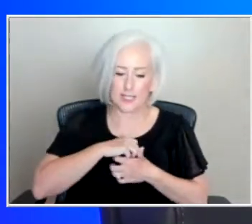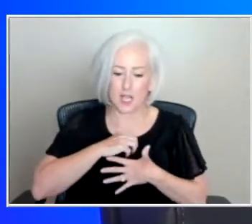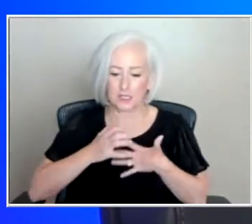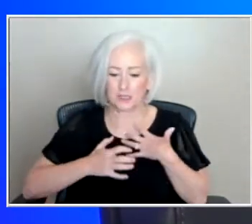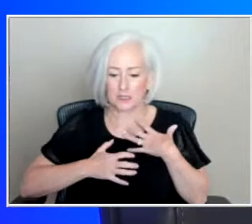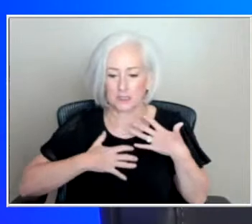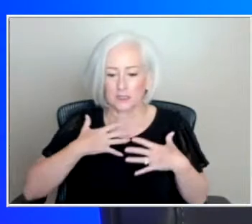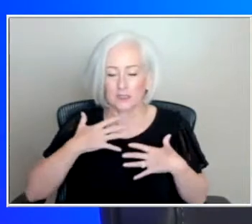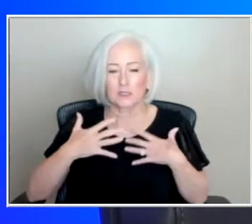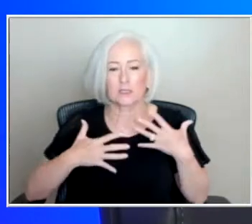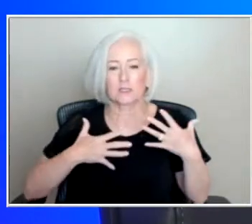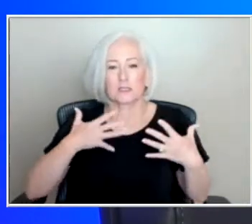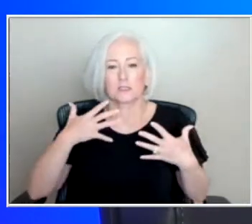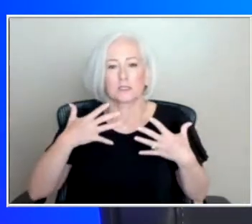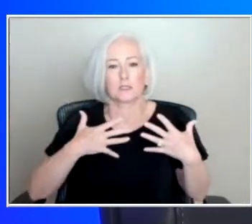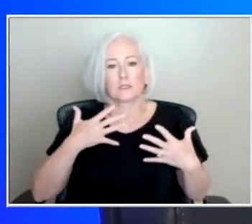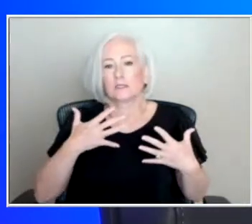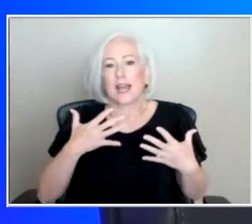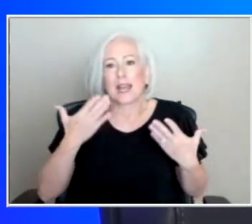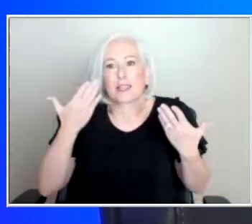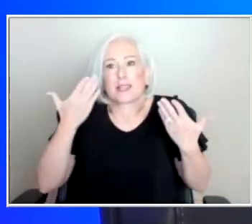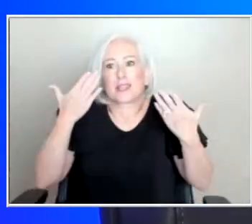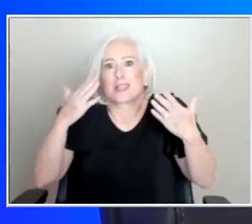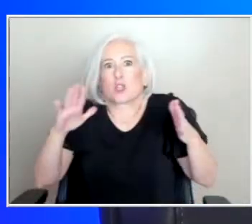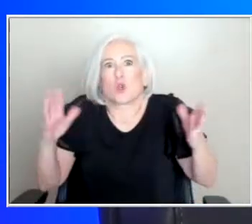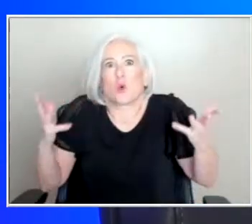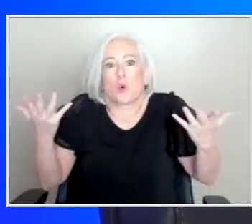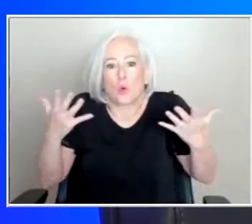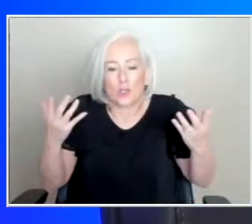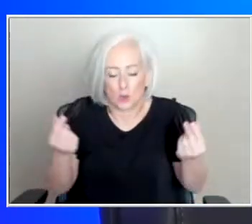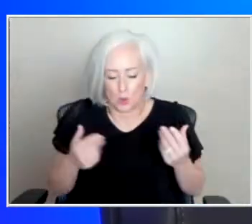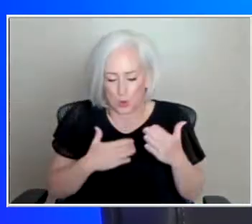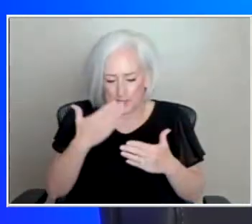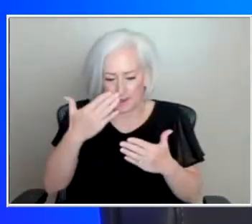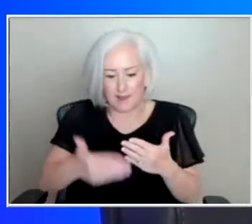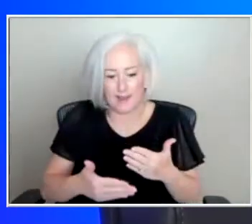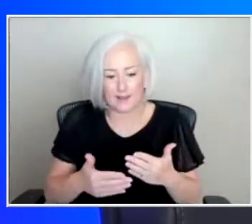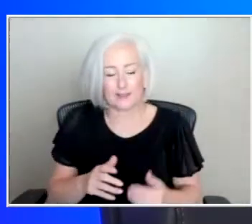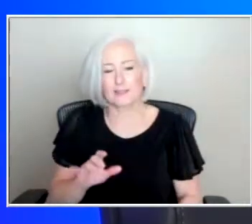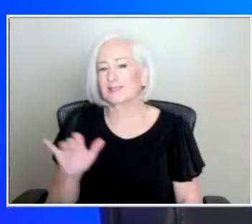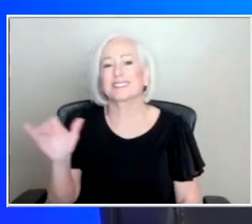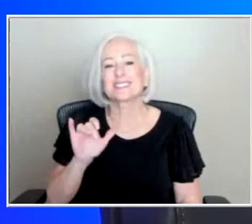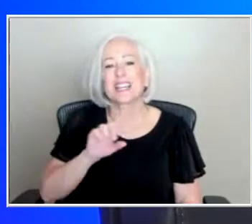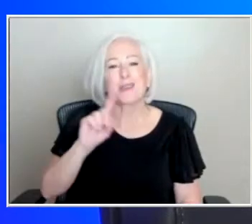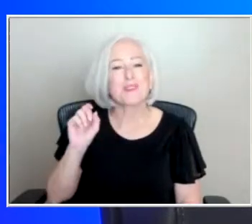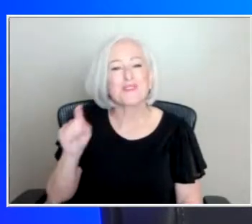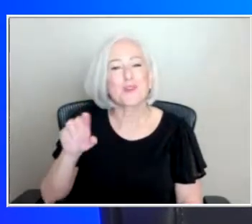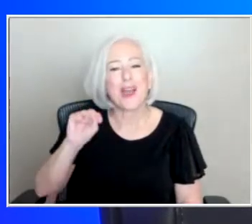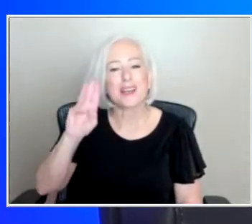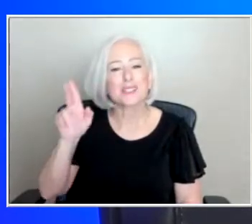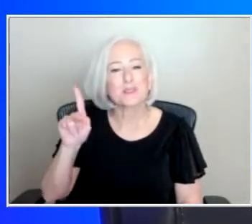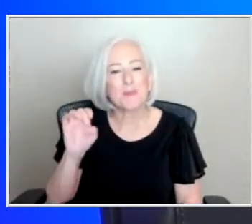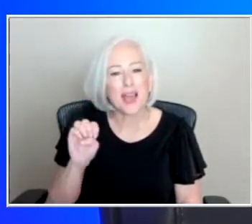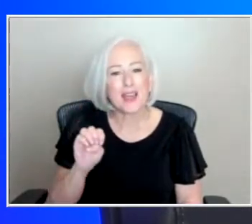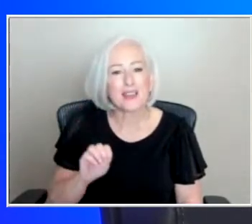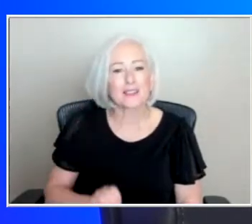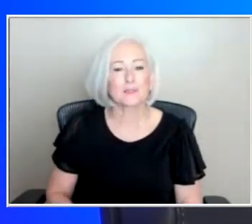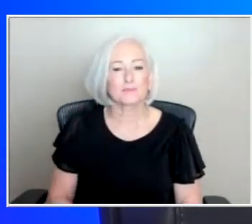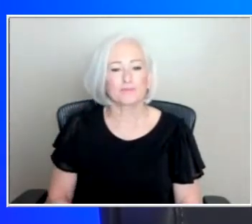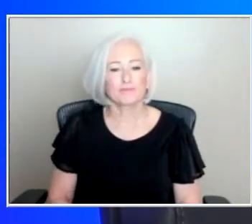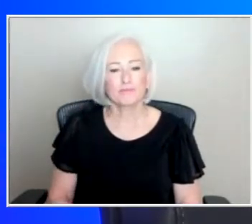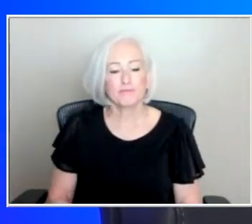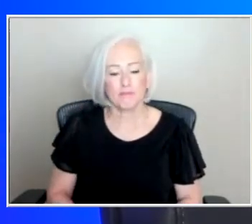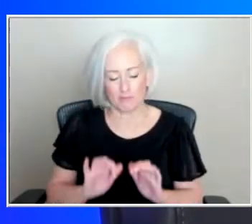see, and not knowing. Just like what you asked Mike there, how he